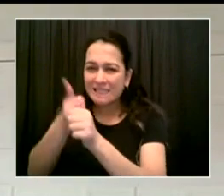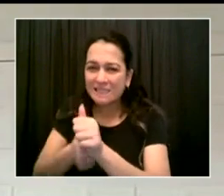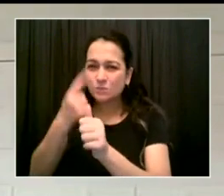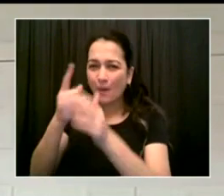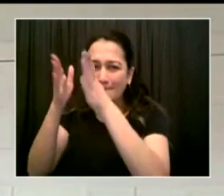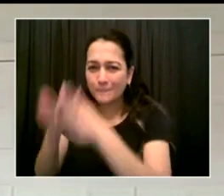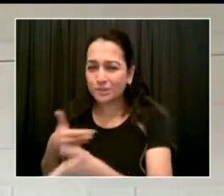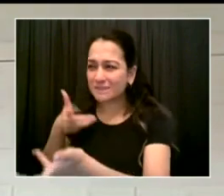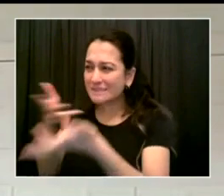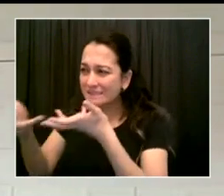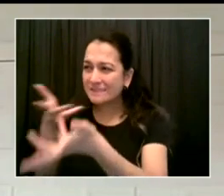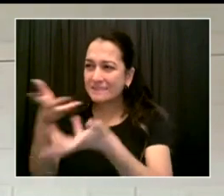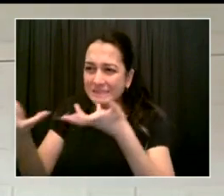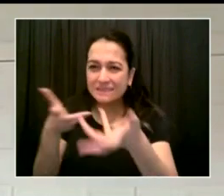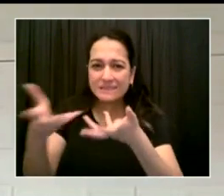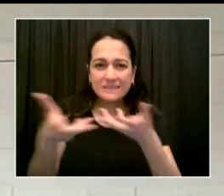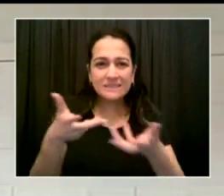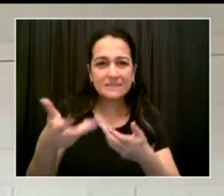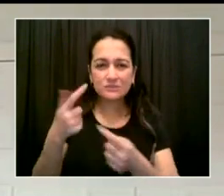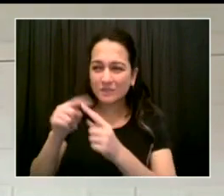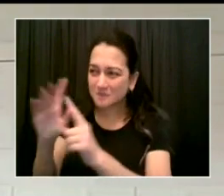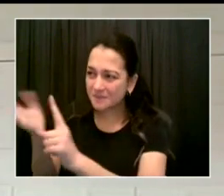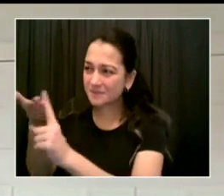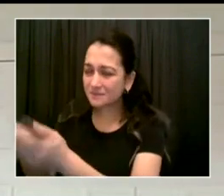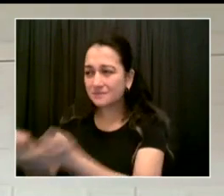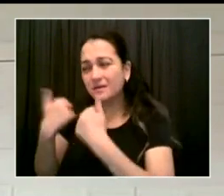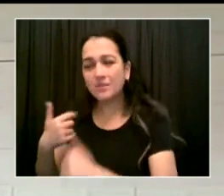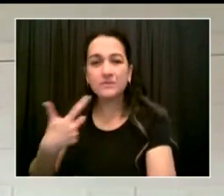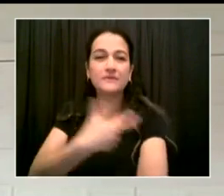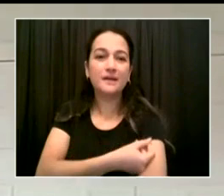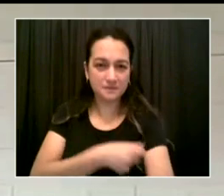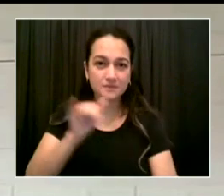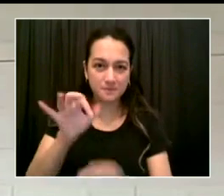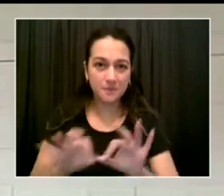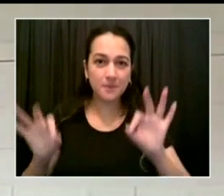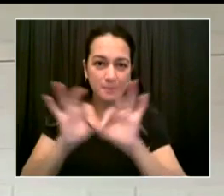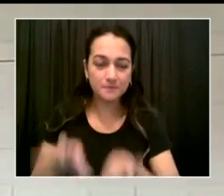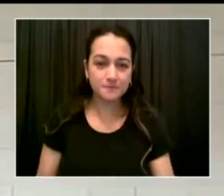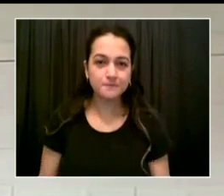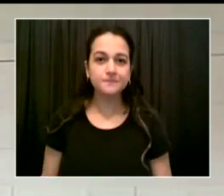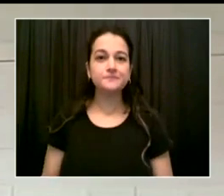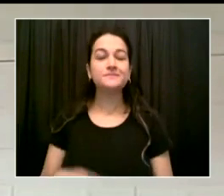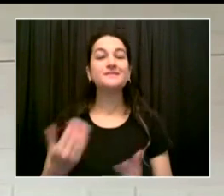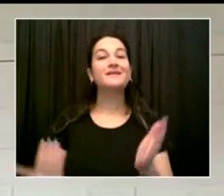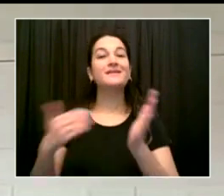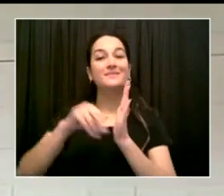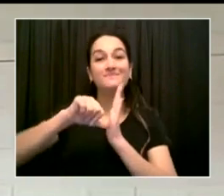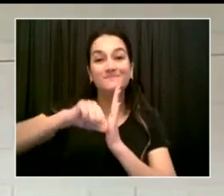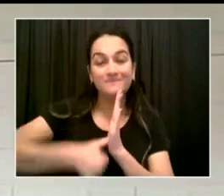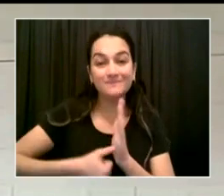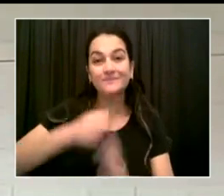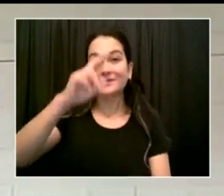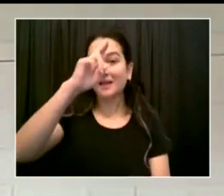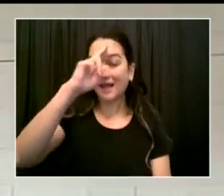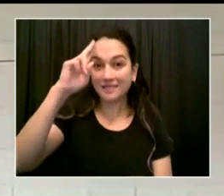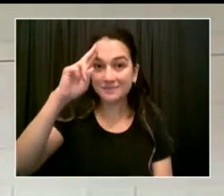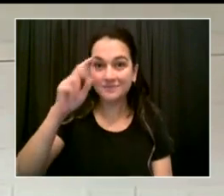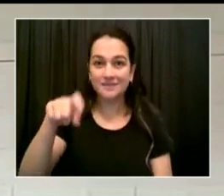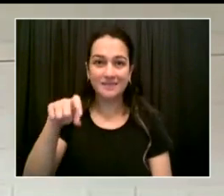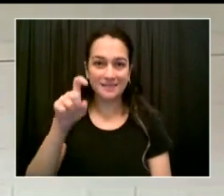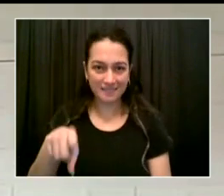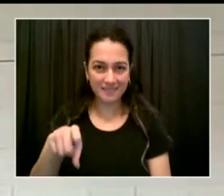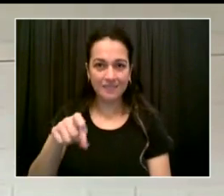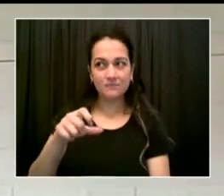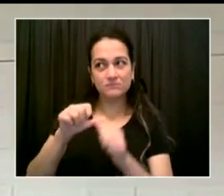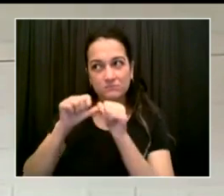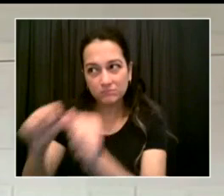Yorkers to go for preventative medicine. Our families have missed out on a year of regular care, and I know it has taken a toll